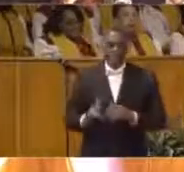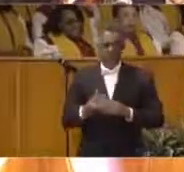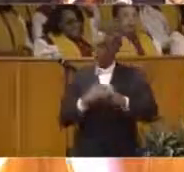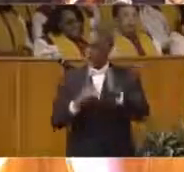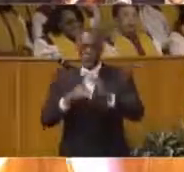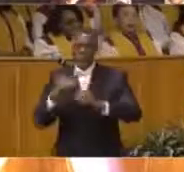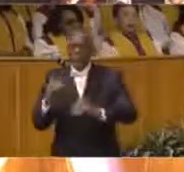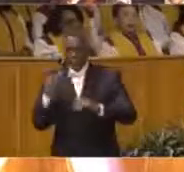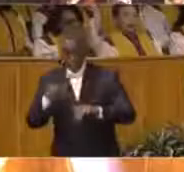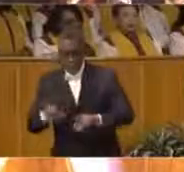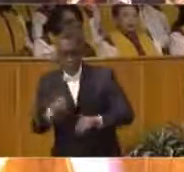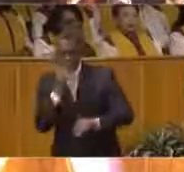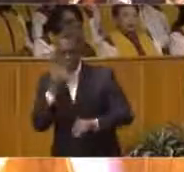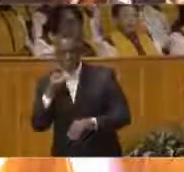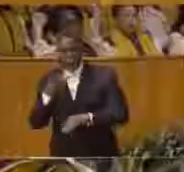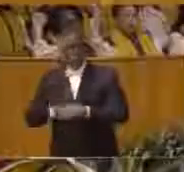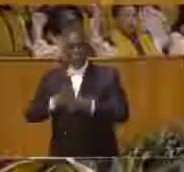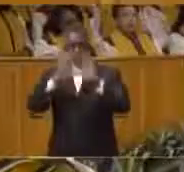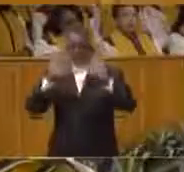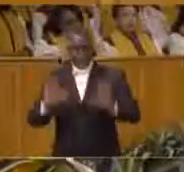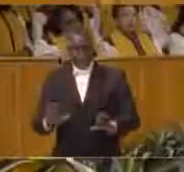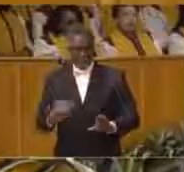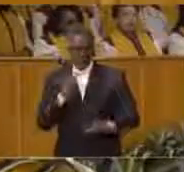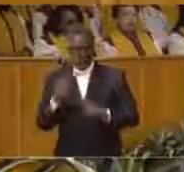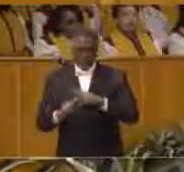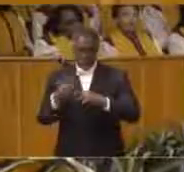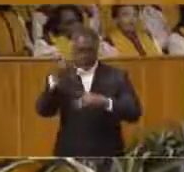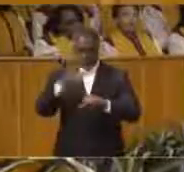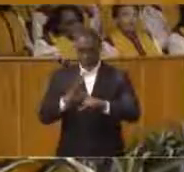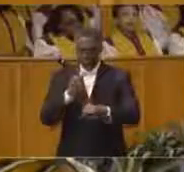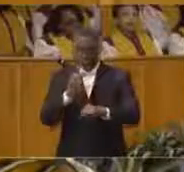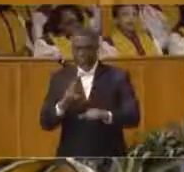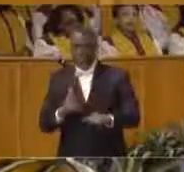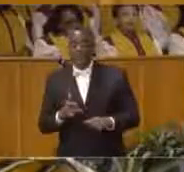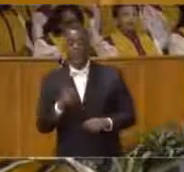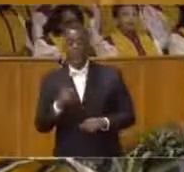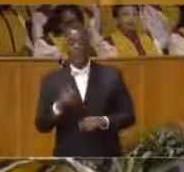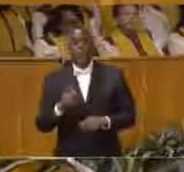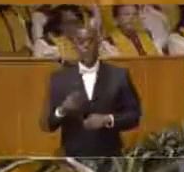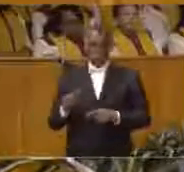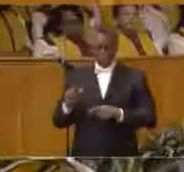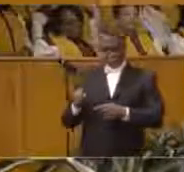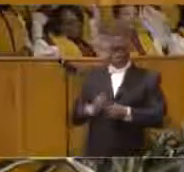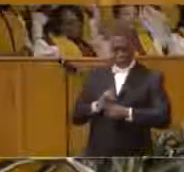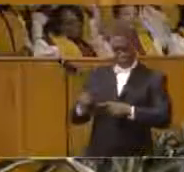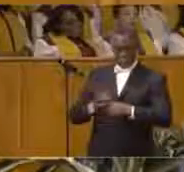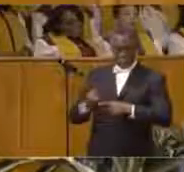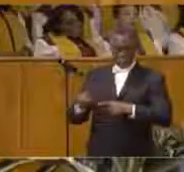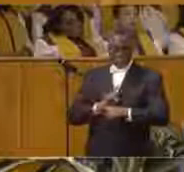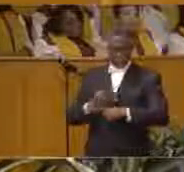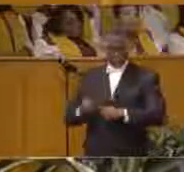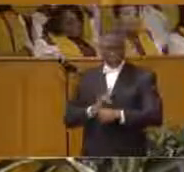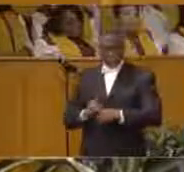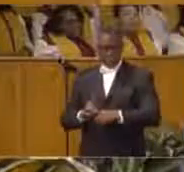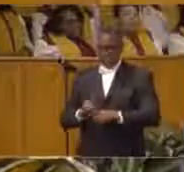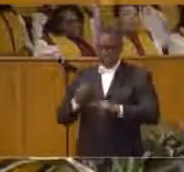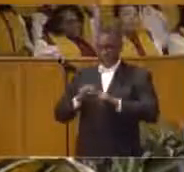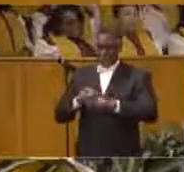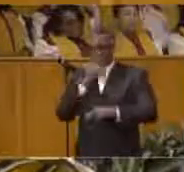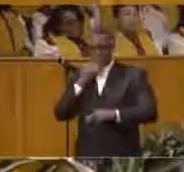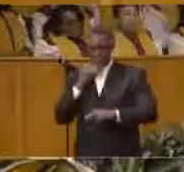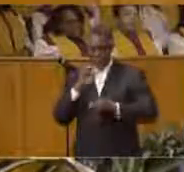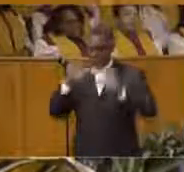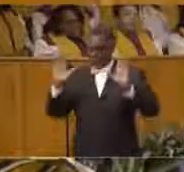Somebody said, Reverend, I'm just getting started. But you can become so disciplined that sitting at home